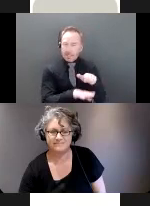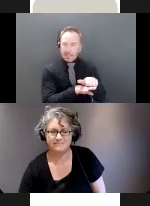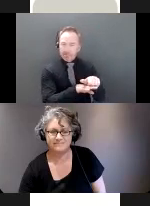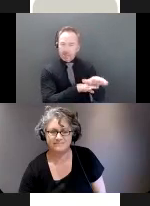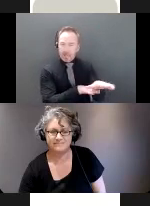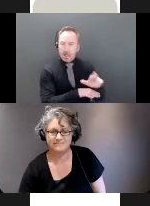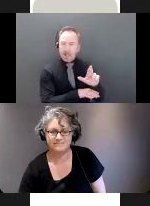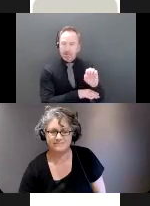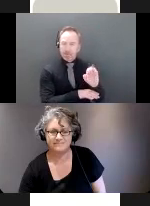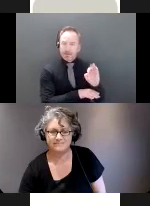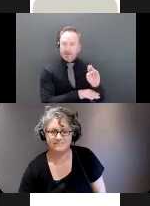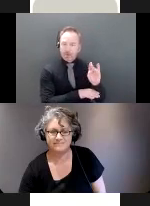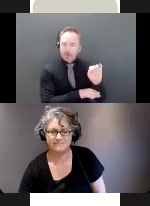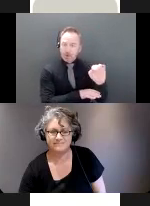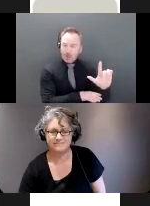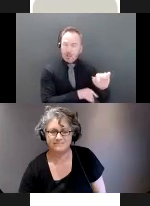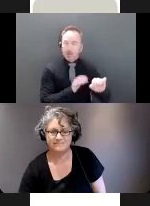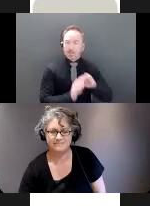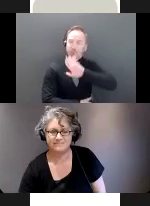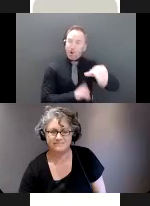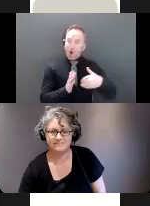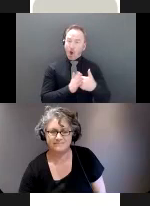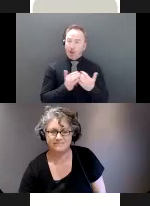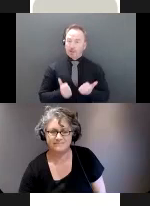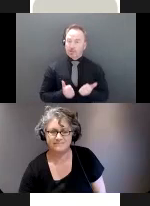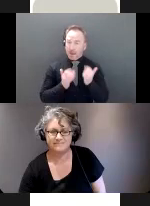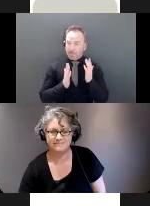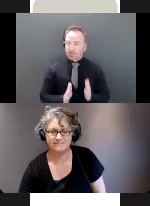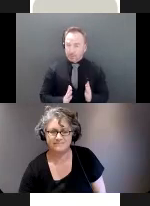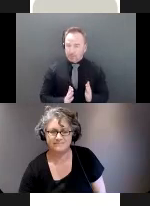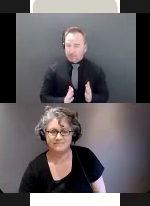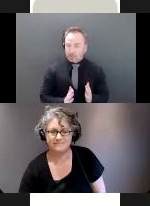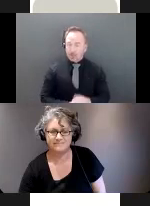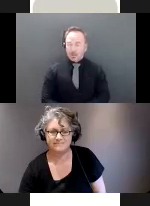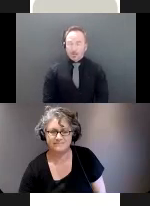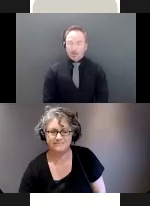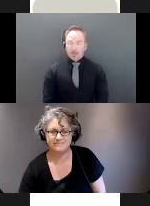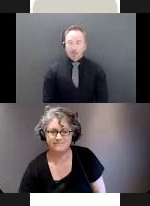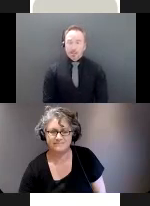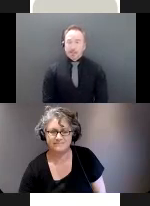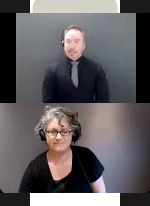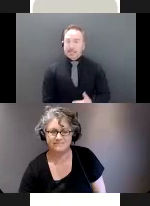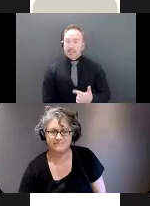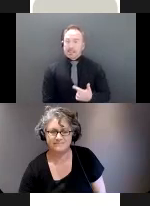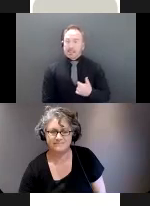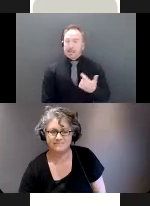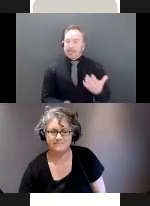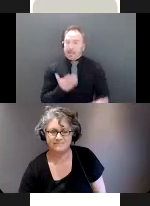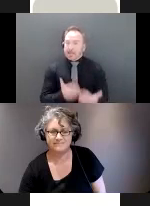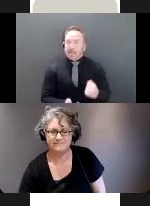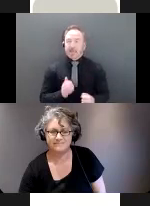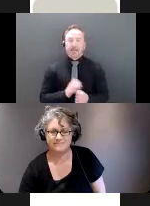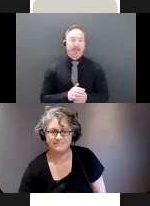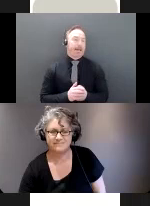consideration for all survivors, but when we look at older survivors, giving them 5 pamphlets with